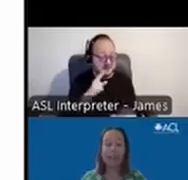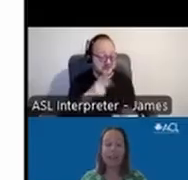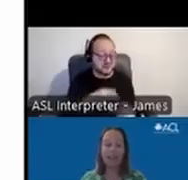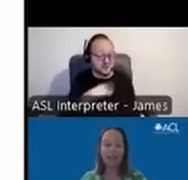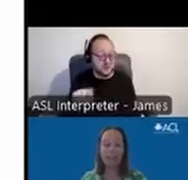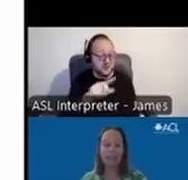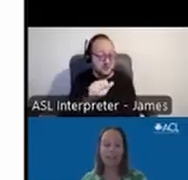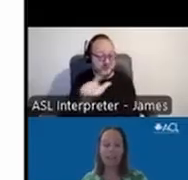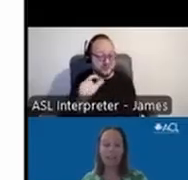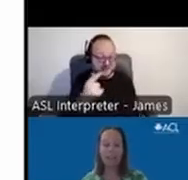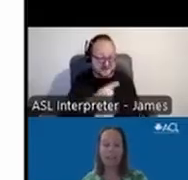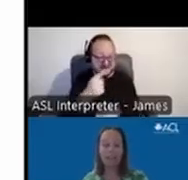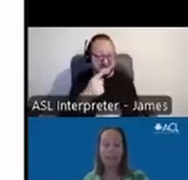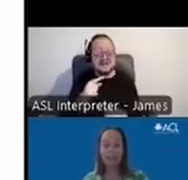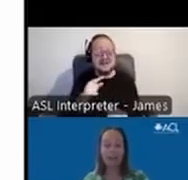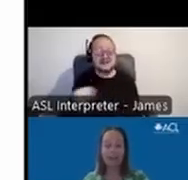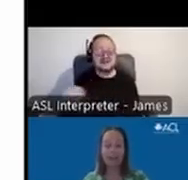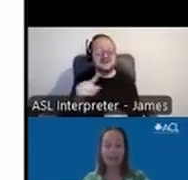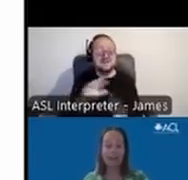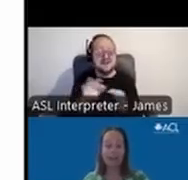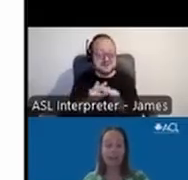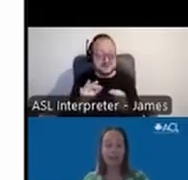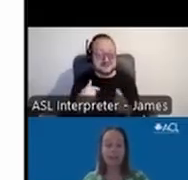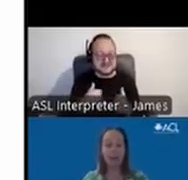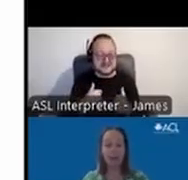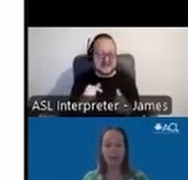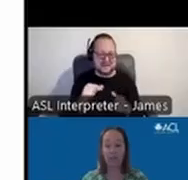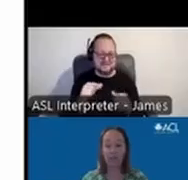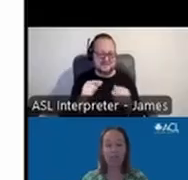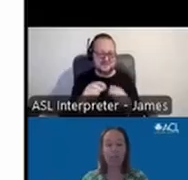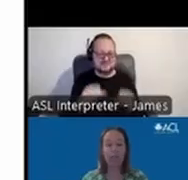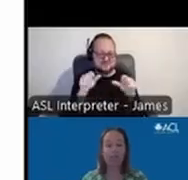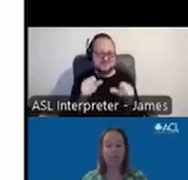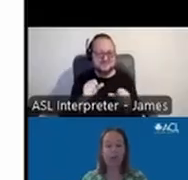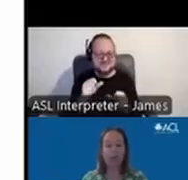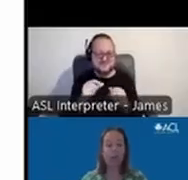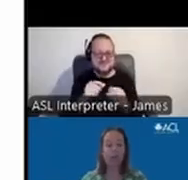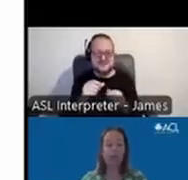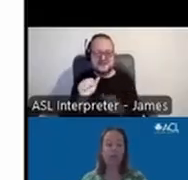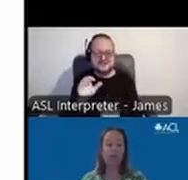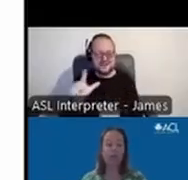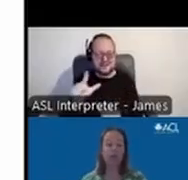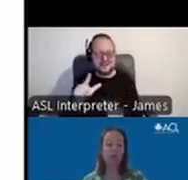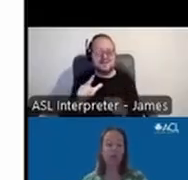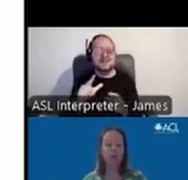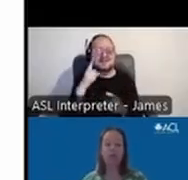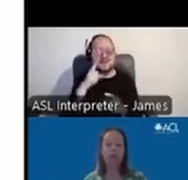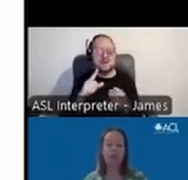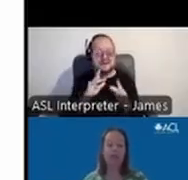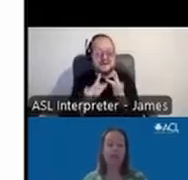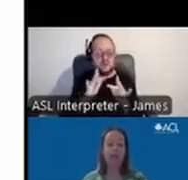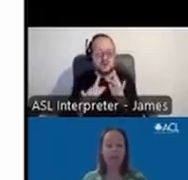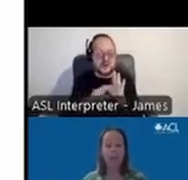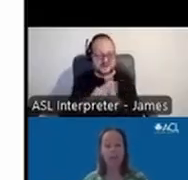As Leah mentioned, I'm Christy Kalinsky. I direct ACL's Office of Network Advancement, and our portfolio includes strengthening